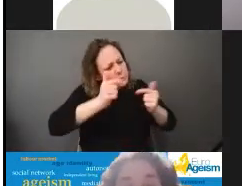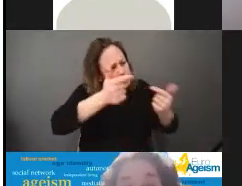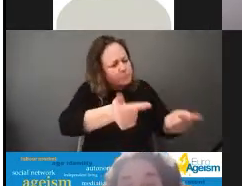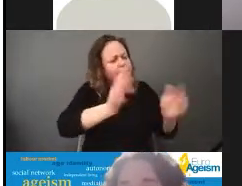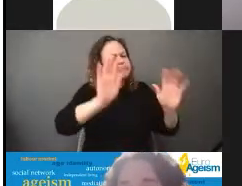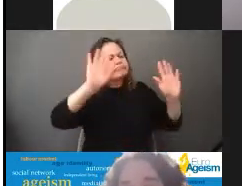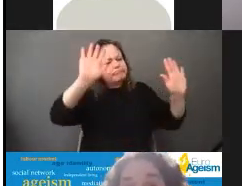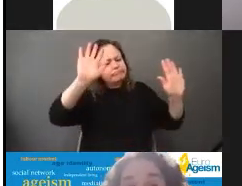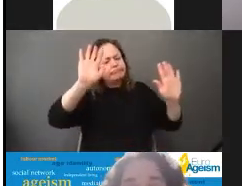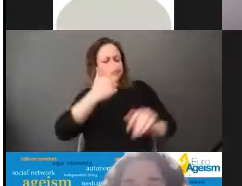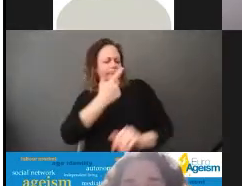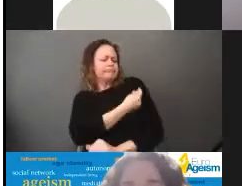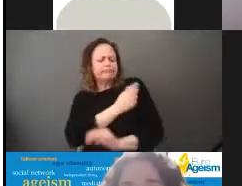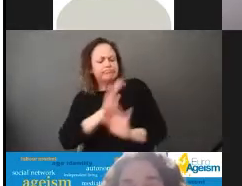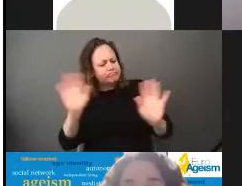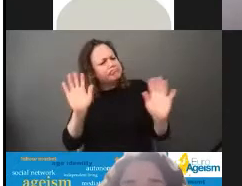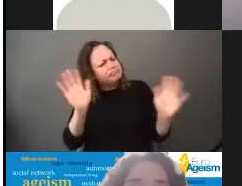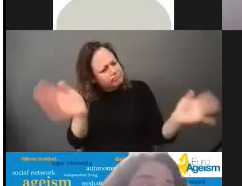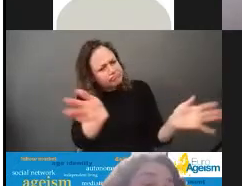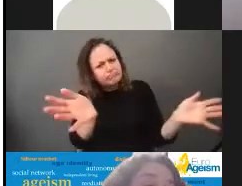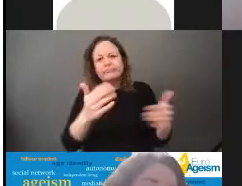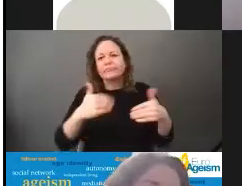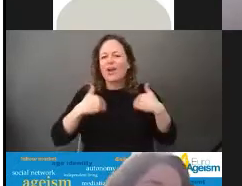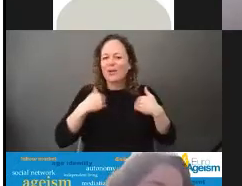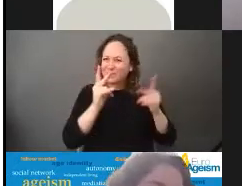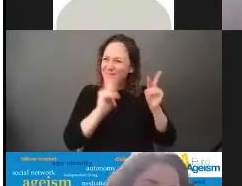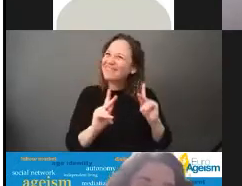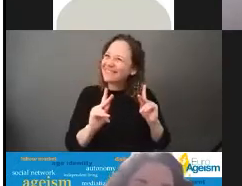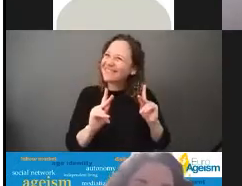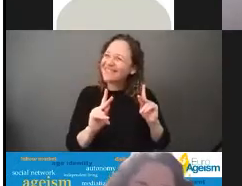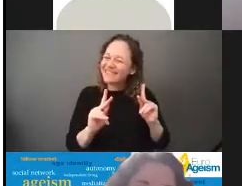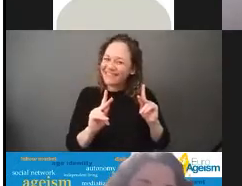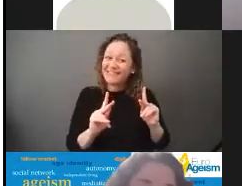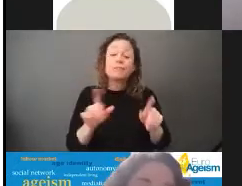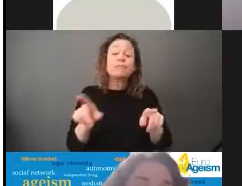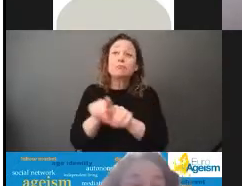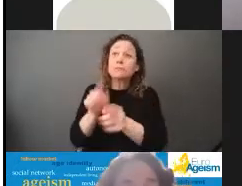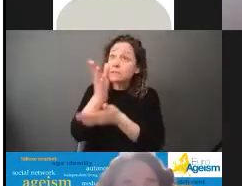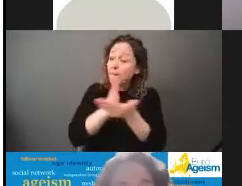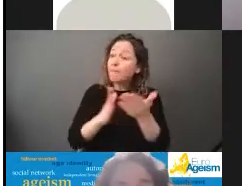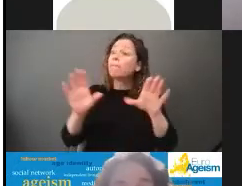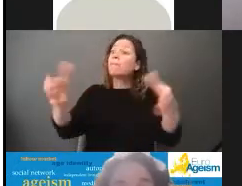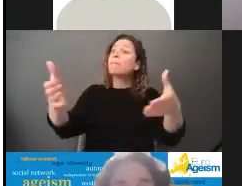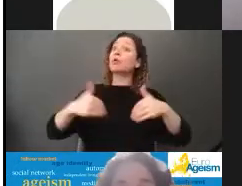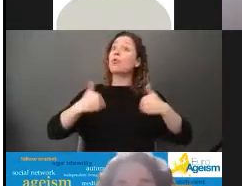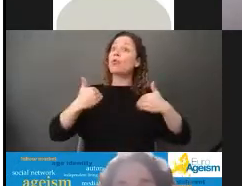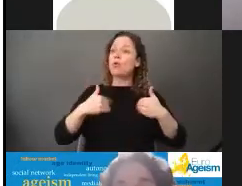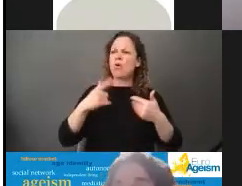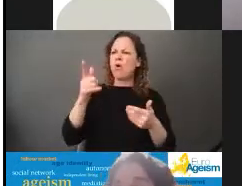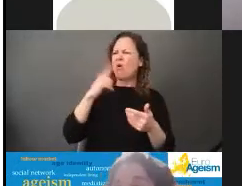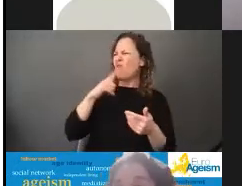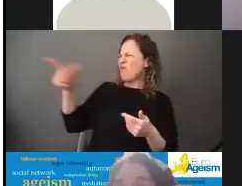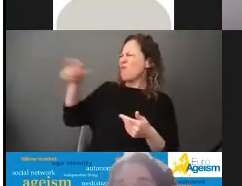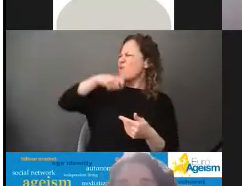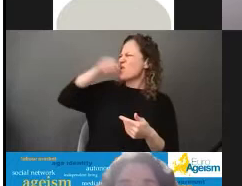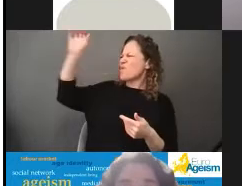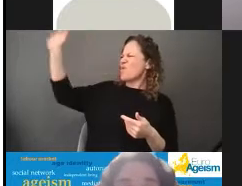also for other people, for younger people, saying older people should not take the vaccine, it should be actually